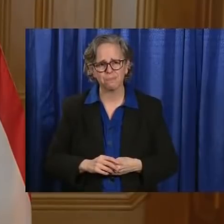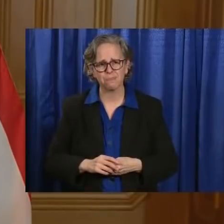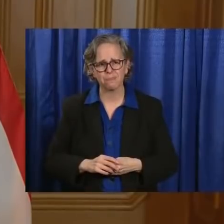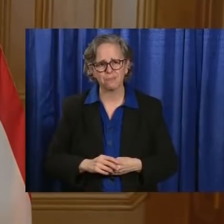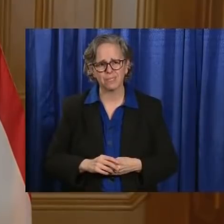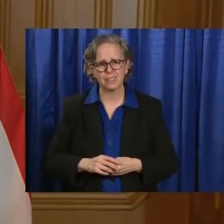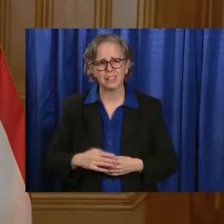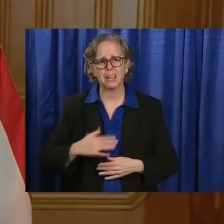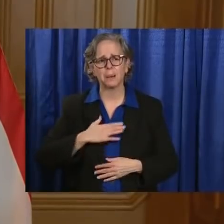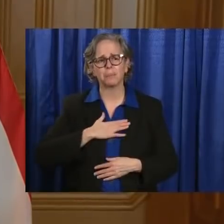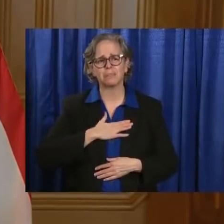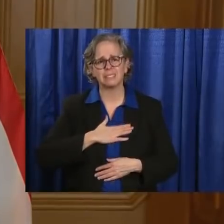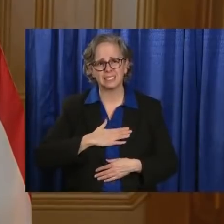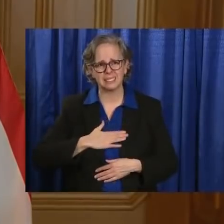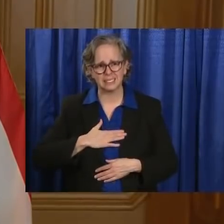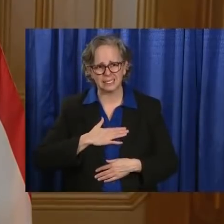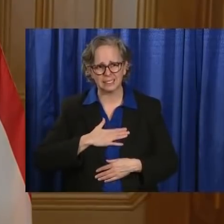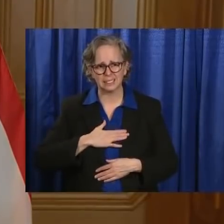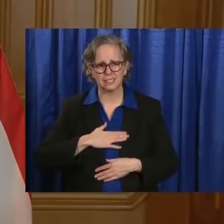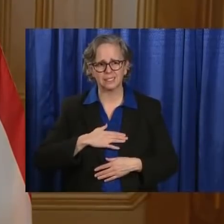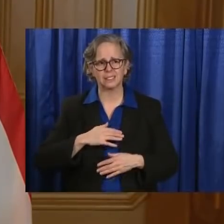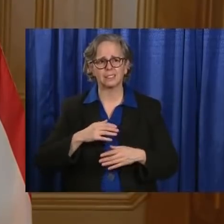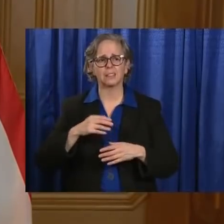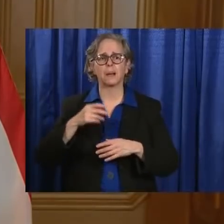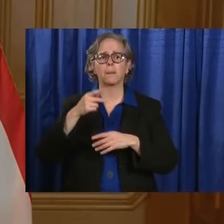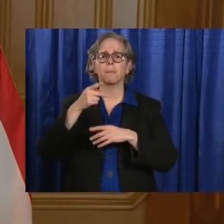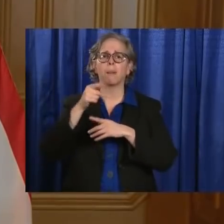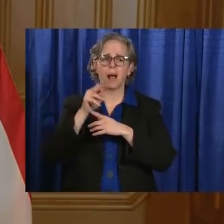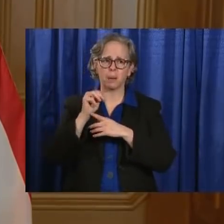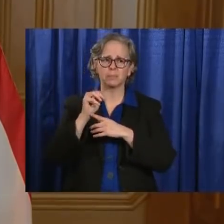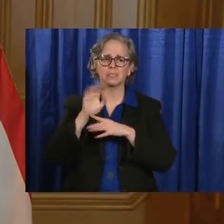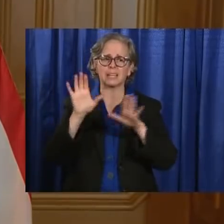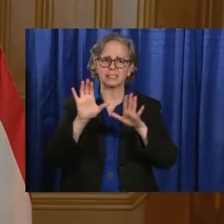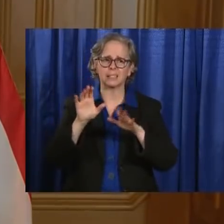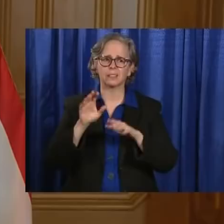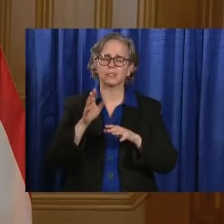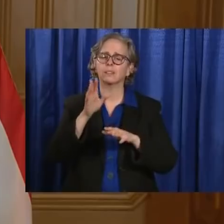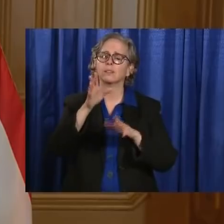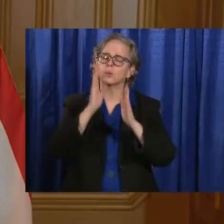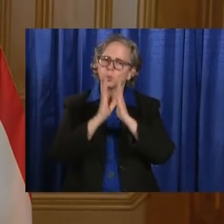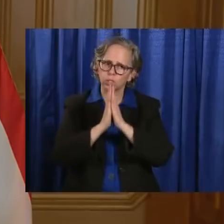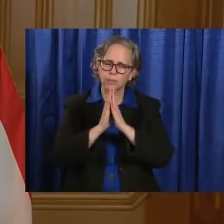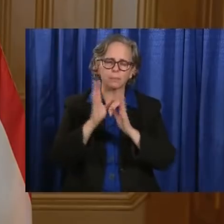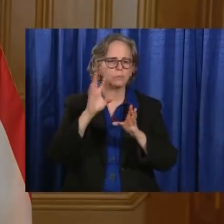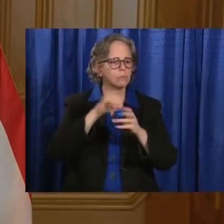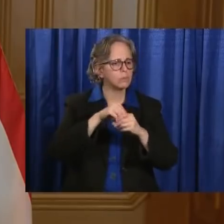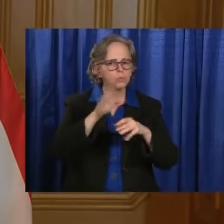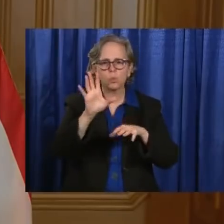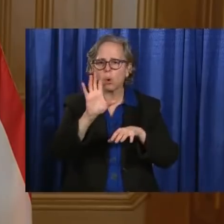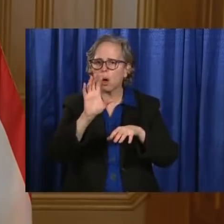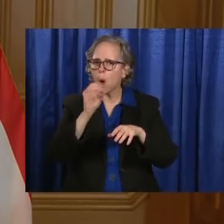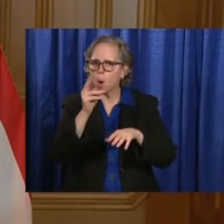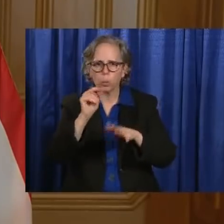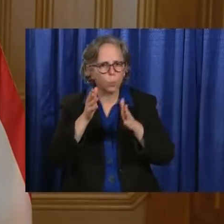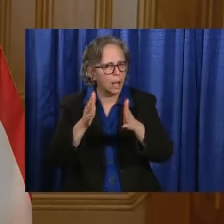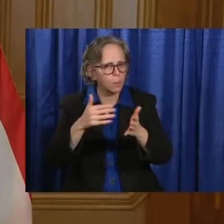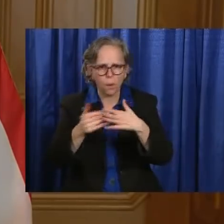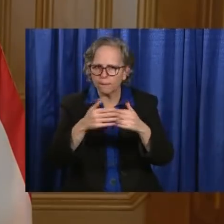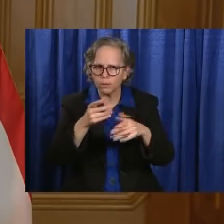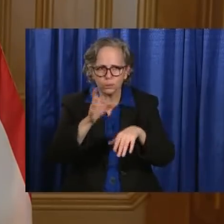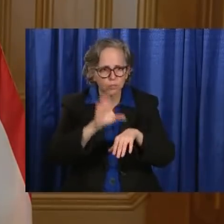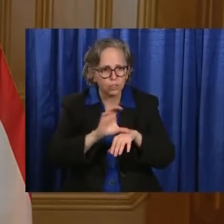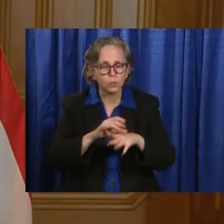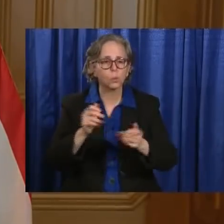Observe Palm Sunday, observe that day in your own way with your church in spirit, either on the